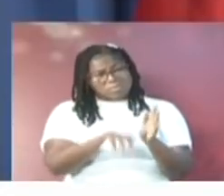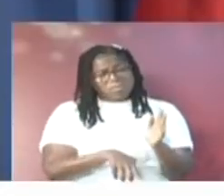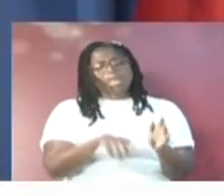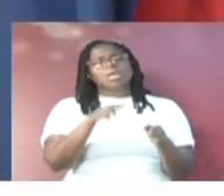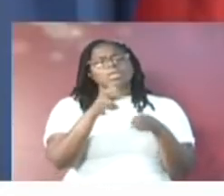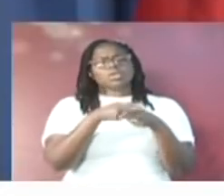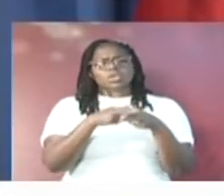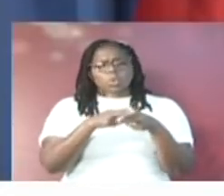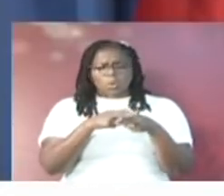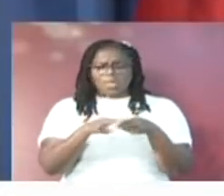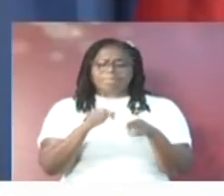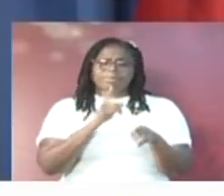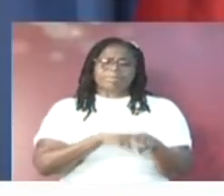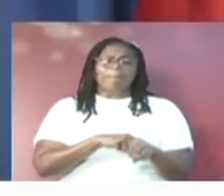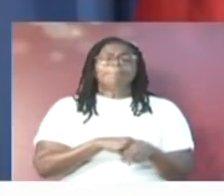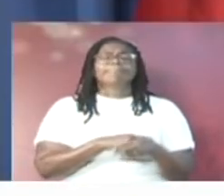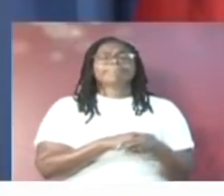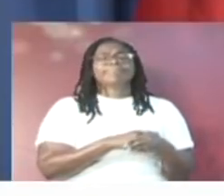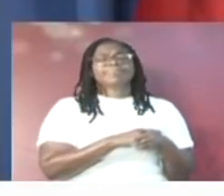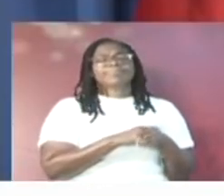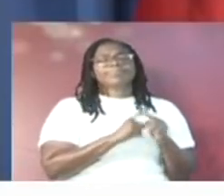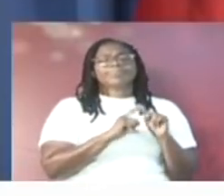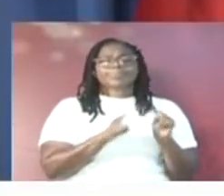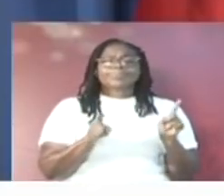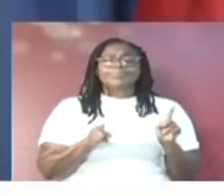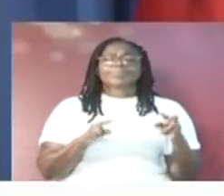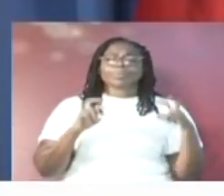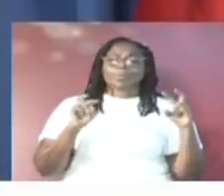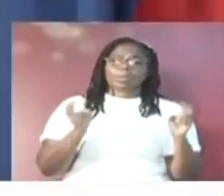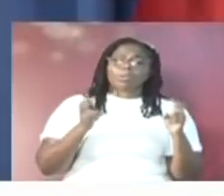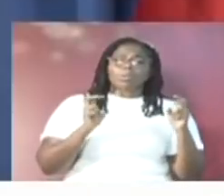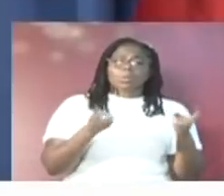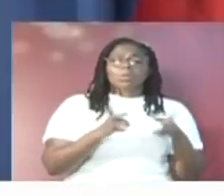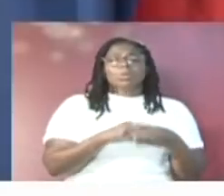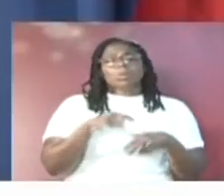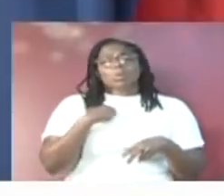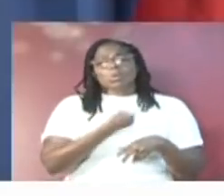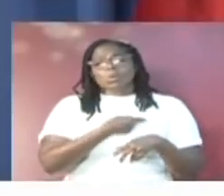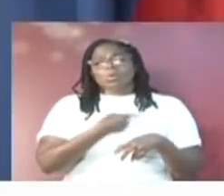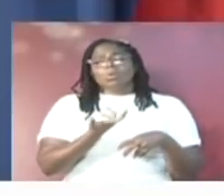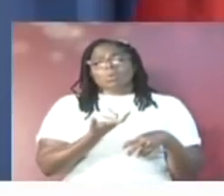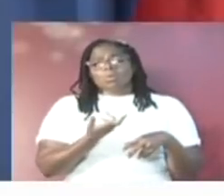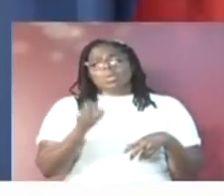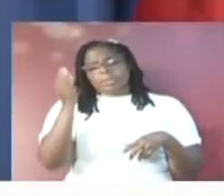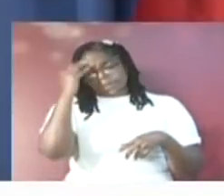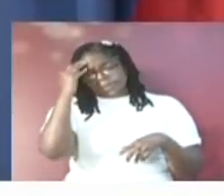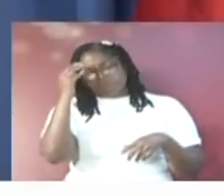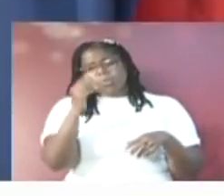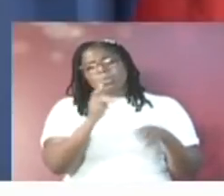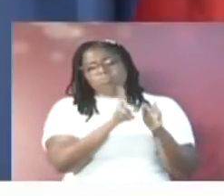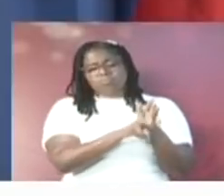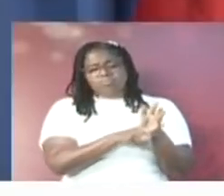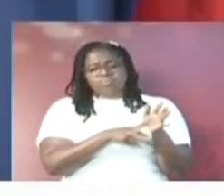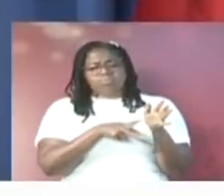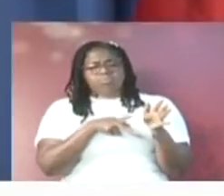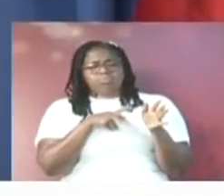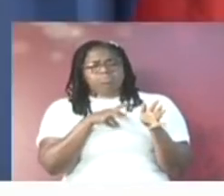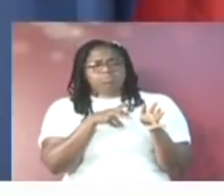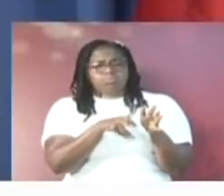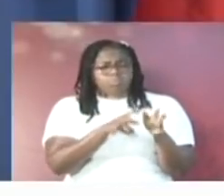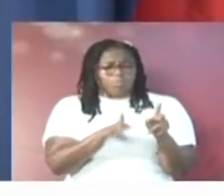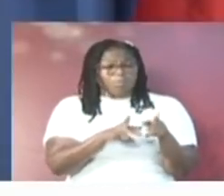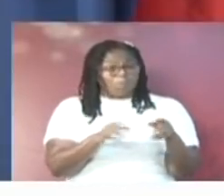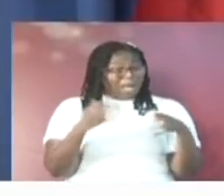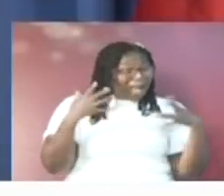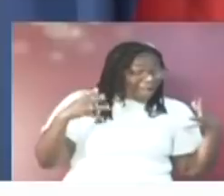the general issue having been dealt with, these videos would lose their trauma effect on the